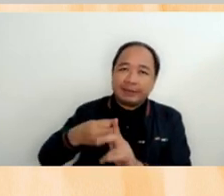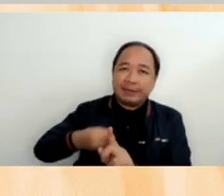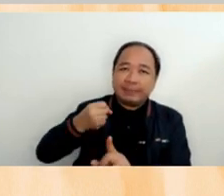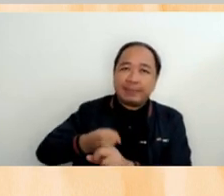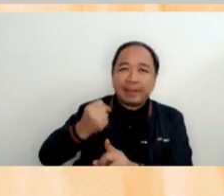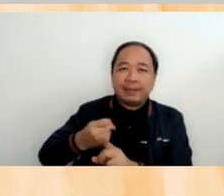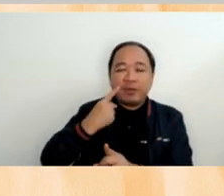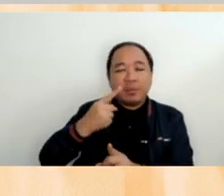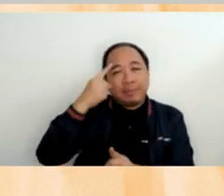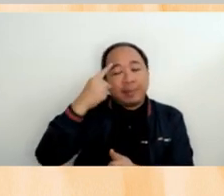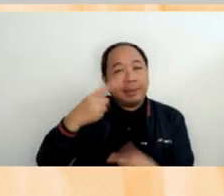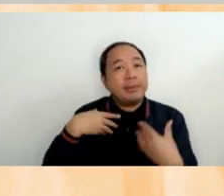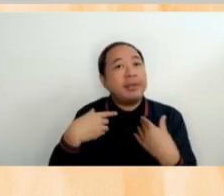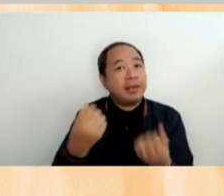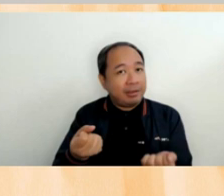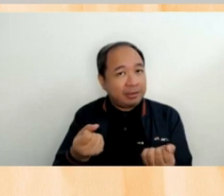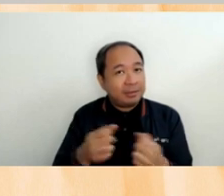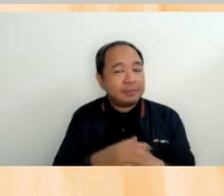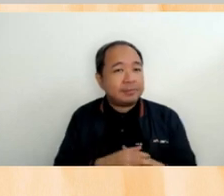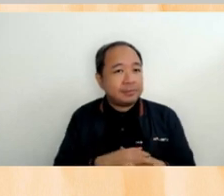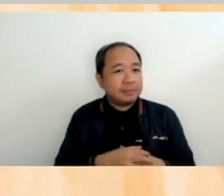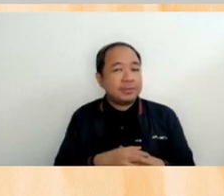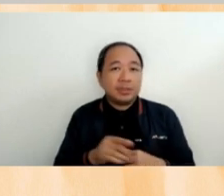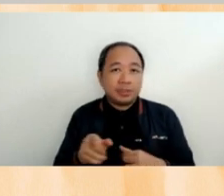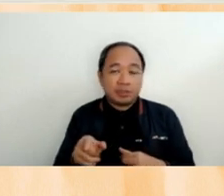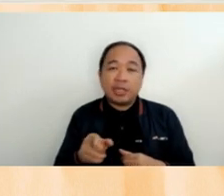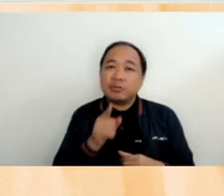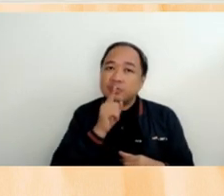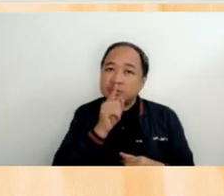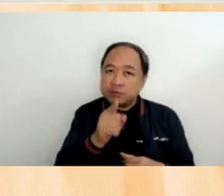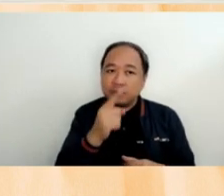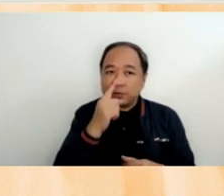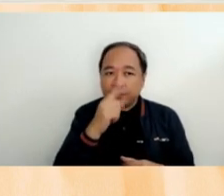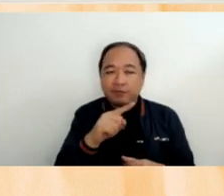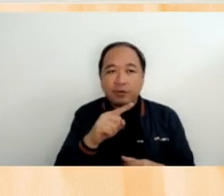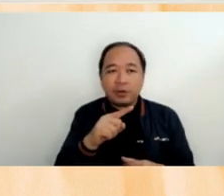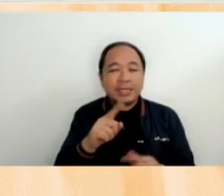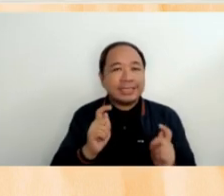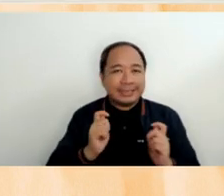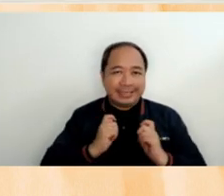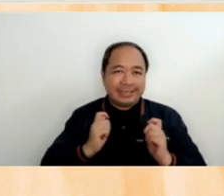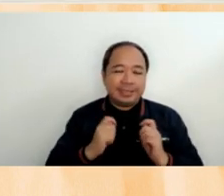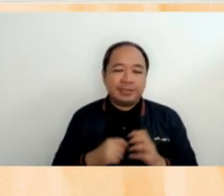mental health, and this is especially true for teenagers.